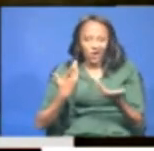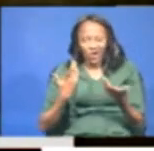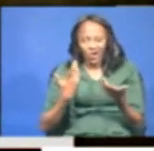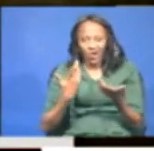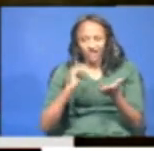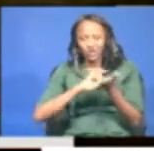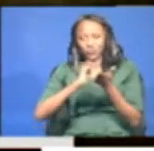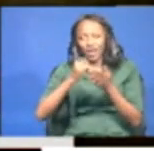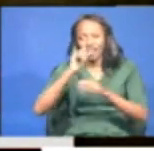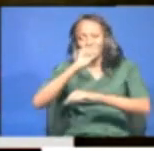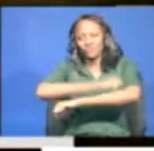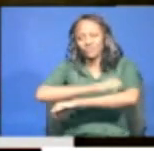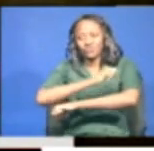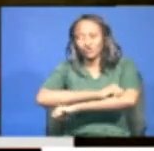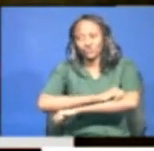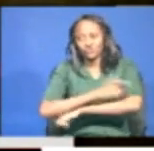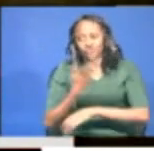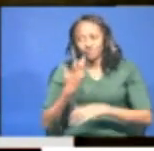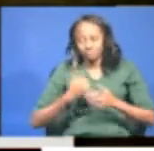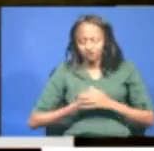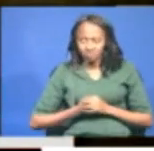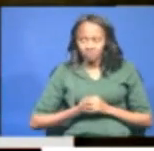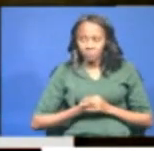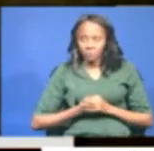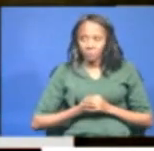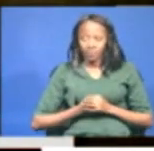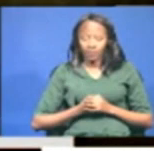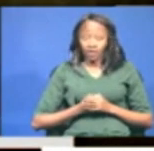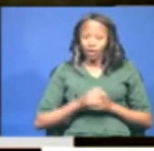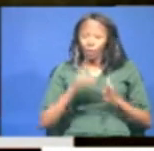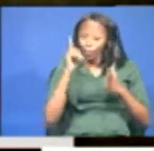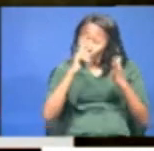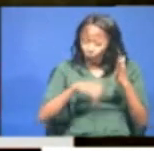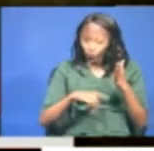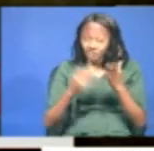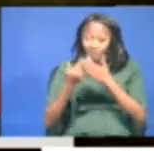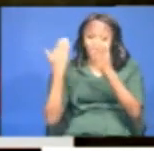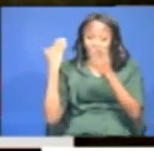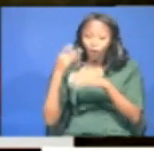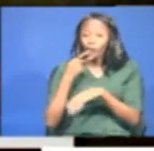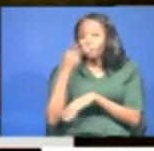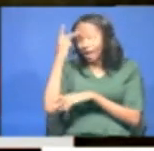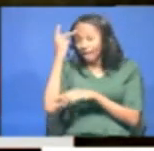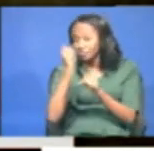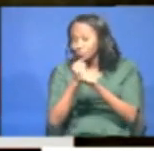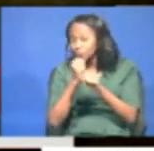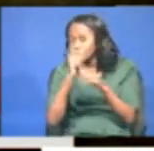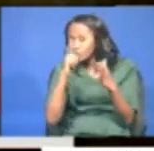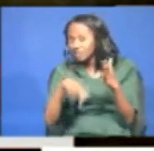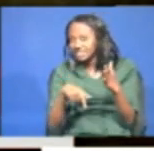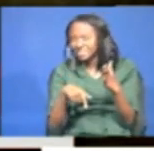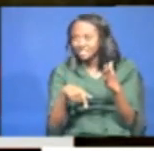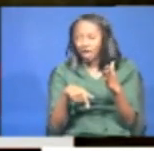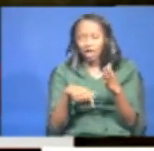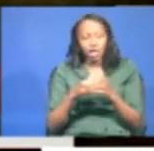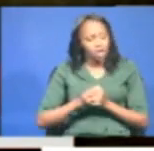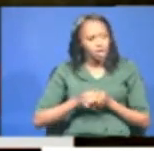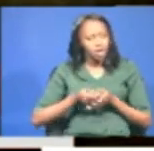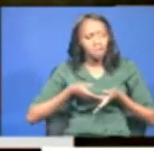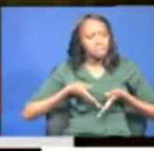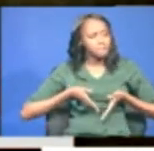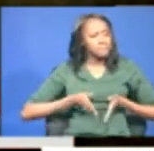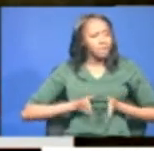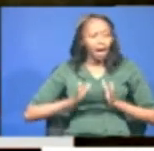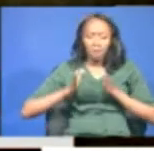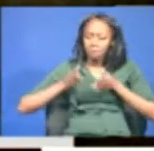was a masterstroke. What those parents would do is get as many children,